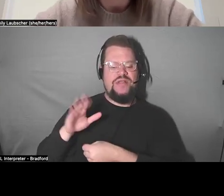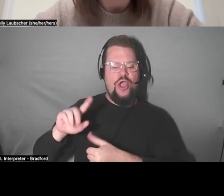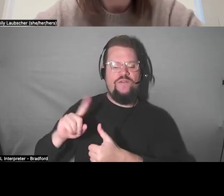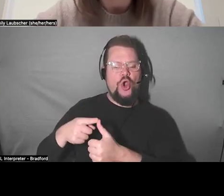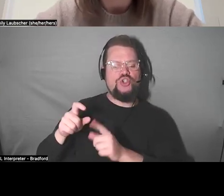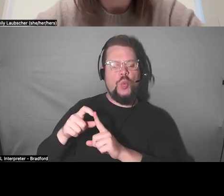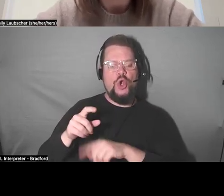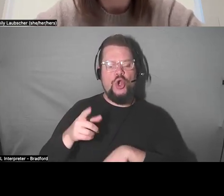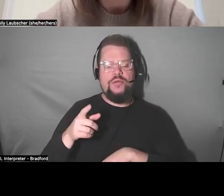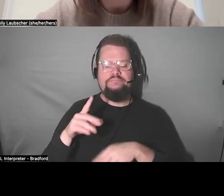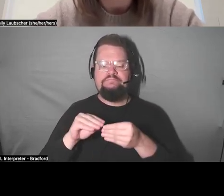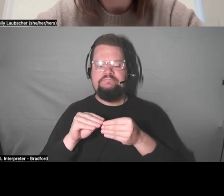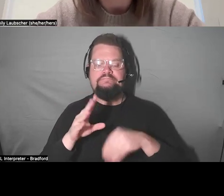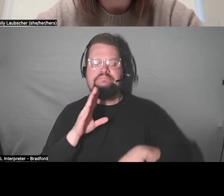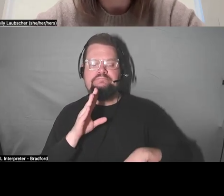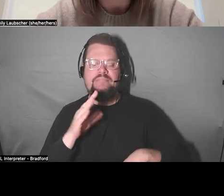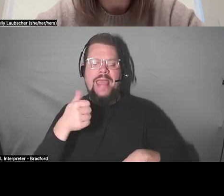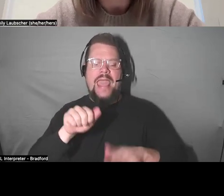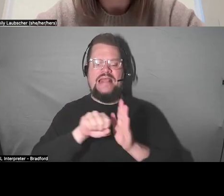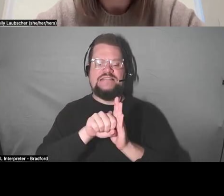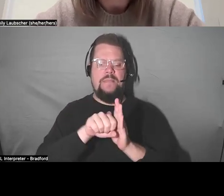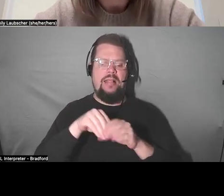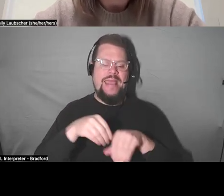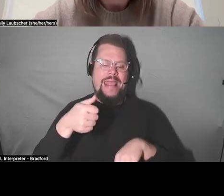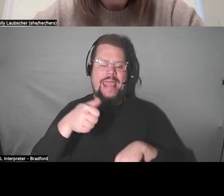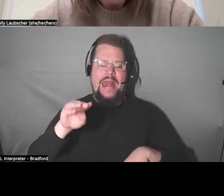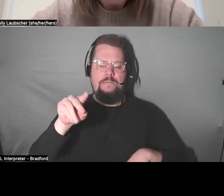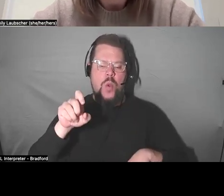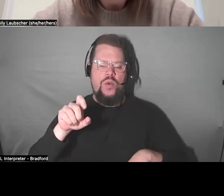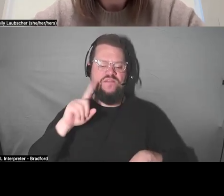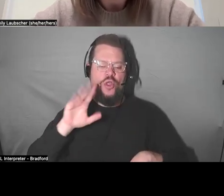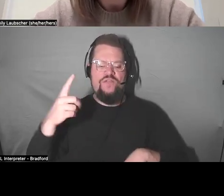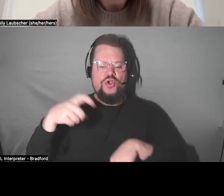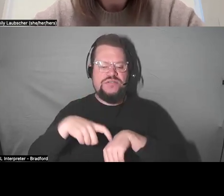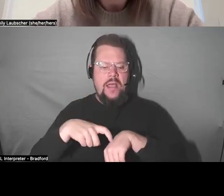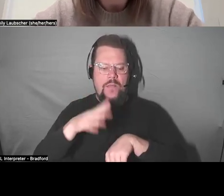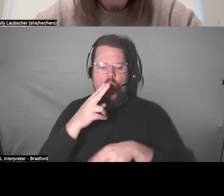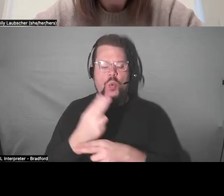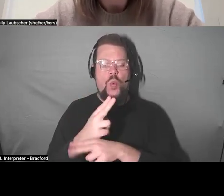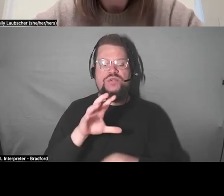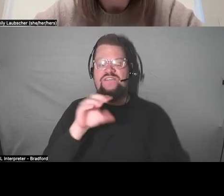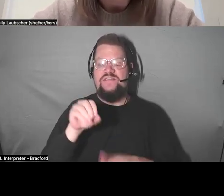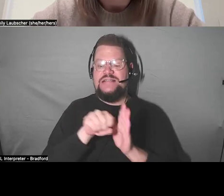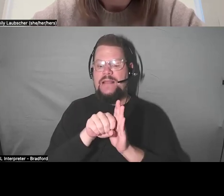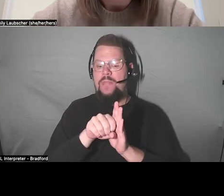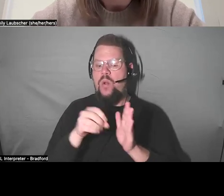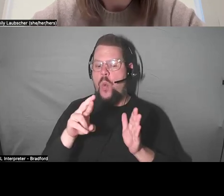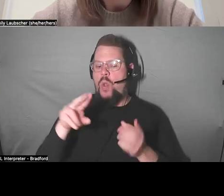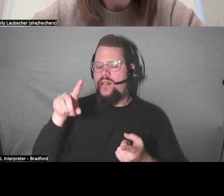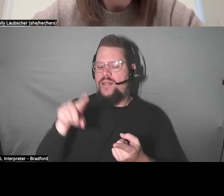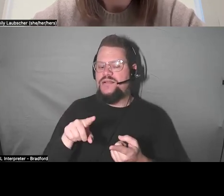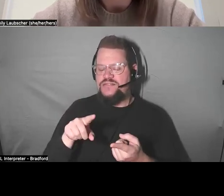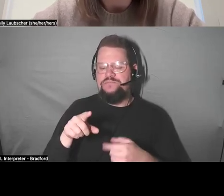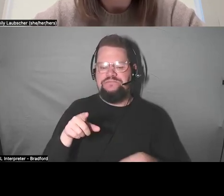or to use symbols in any modality for the first time. They use 50 symbols or fewer, and